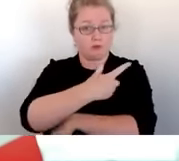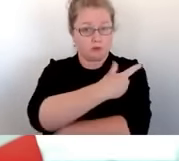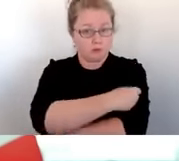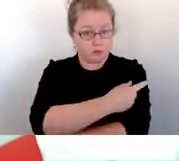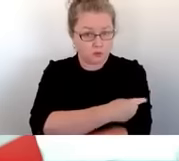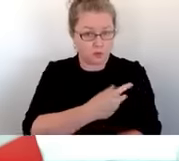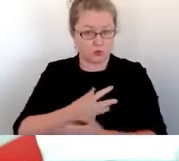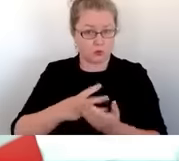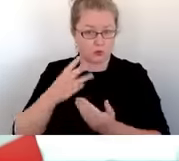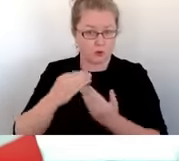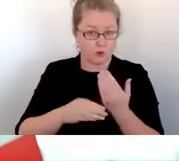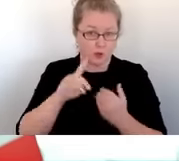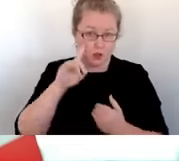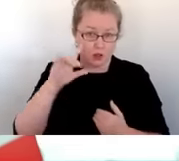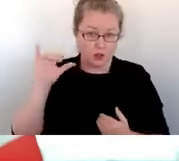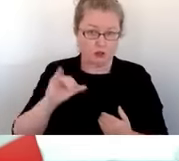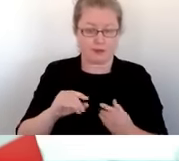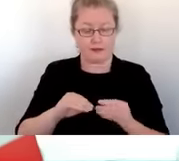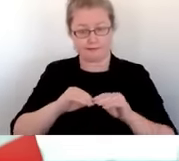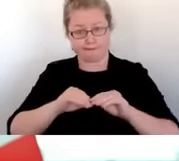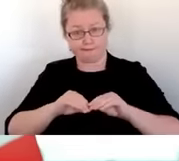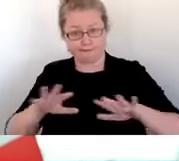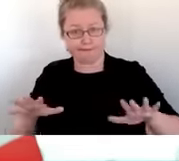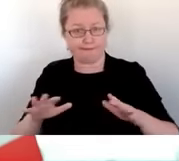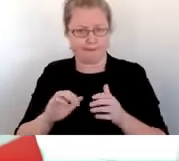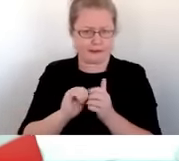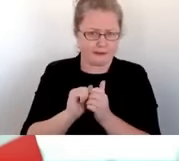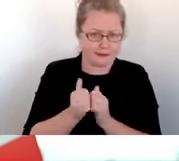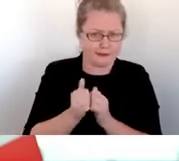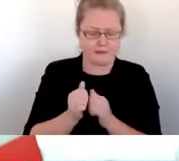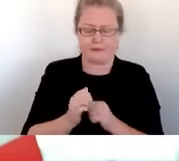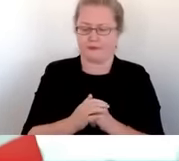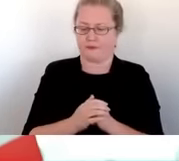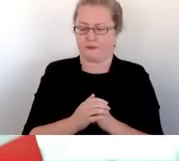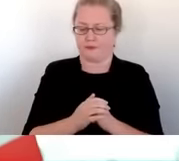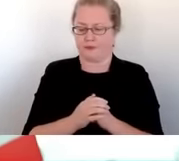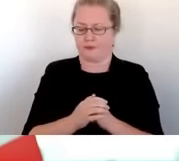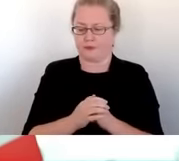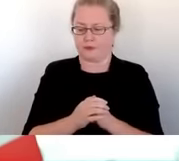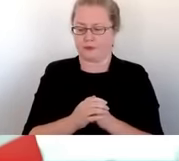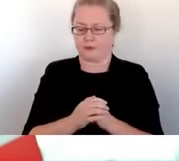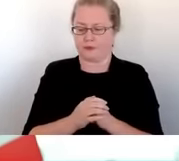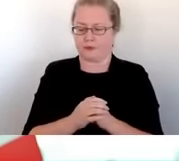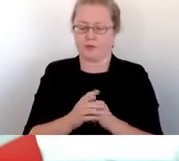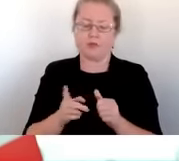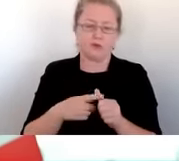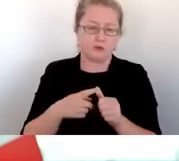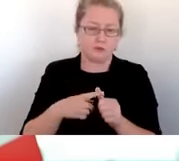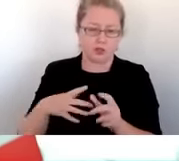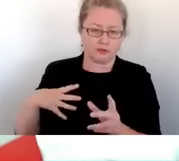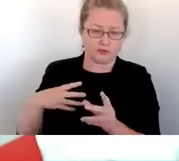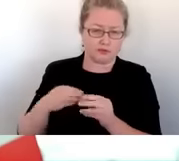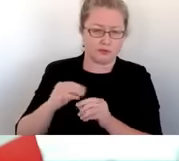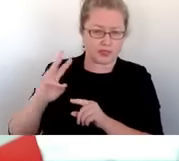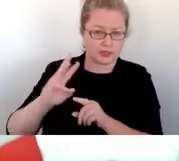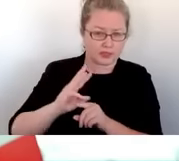will proceed, and I'll just catch up on a few things just on our activity over the last 6